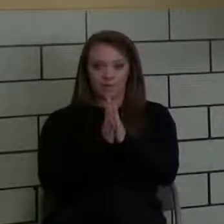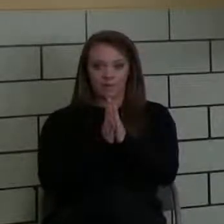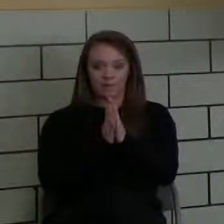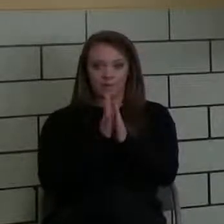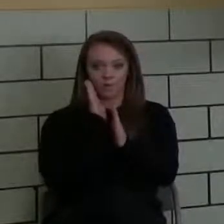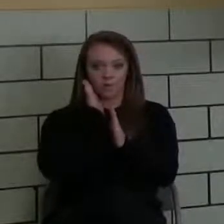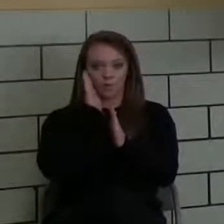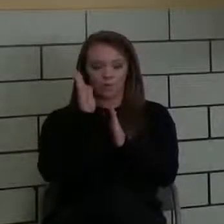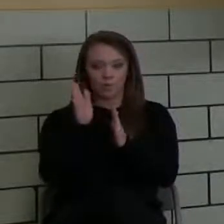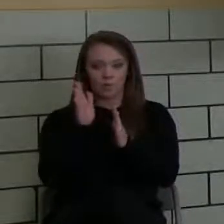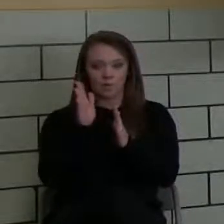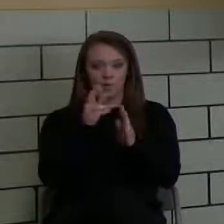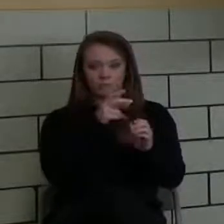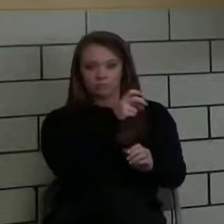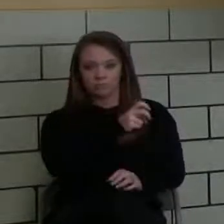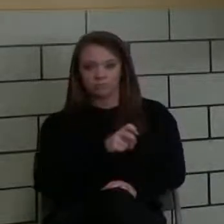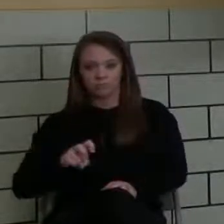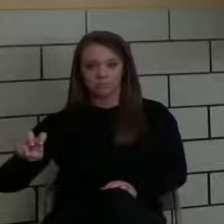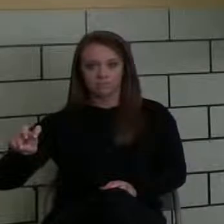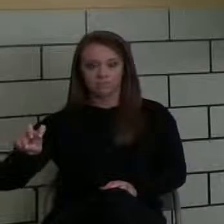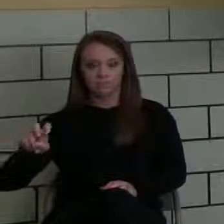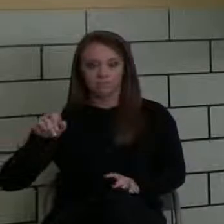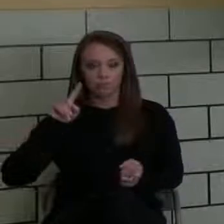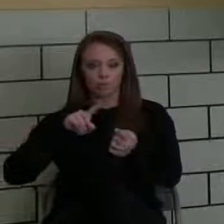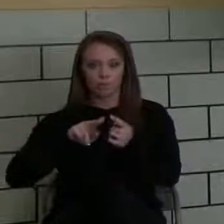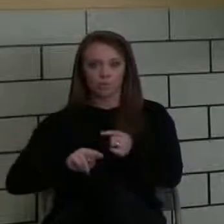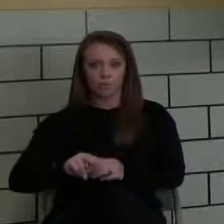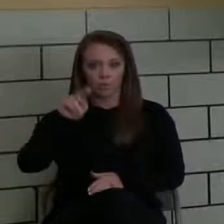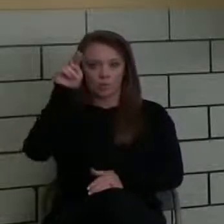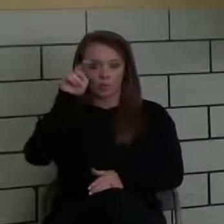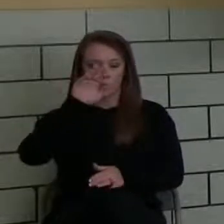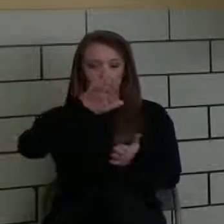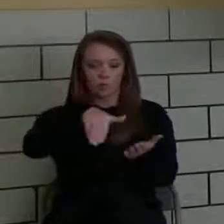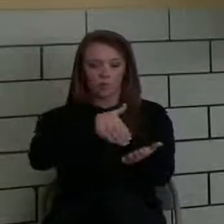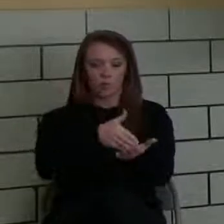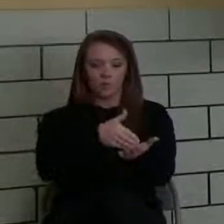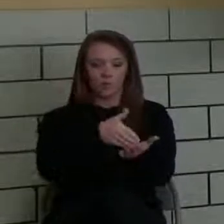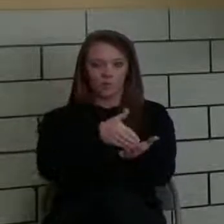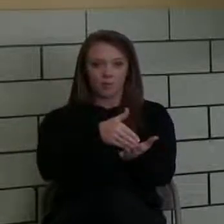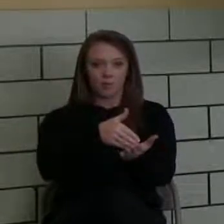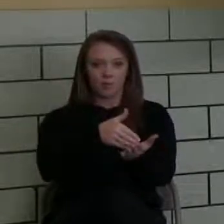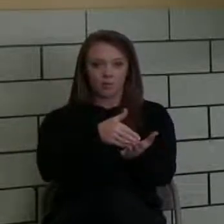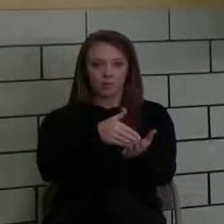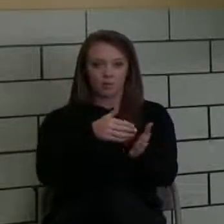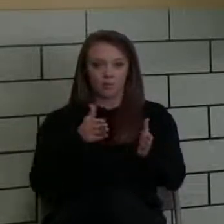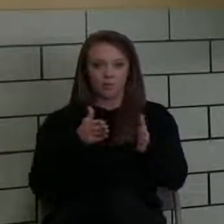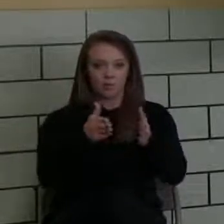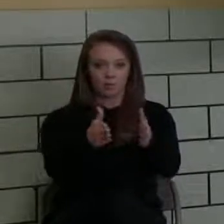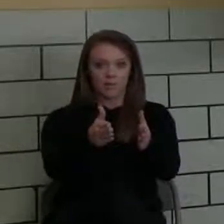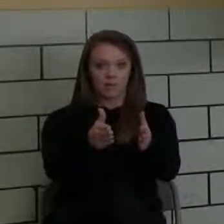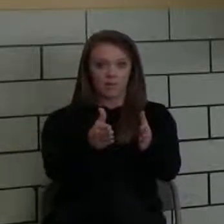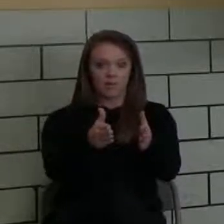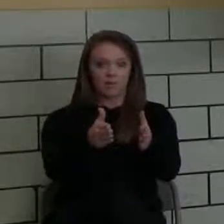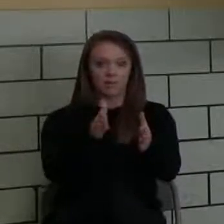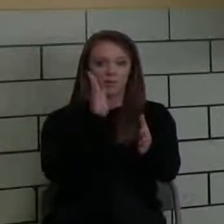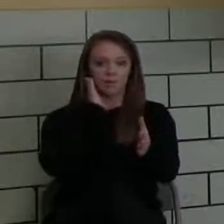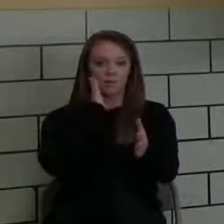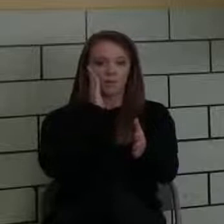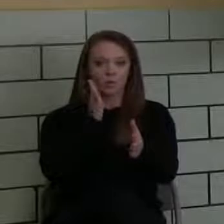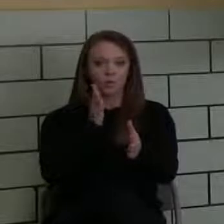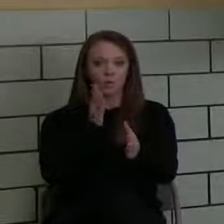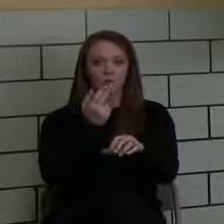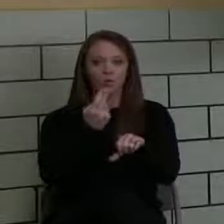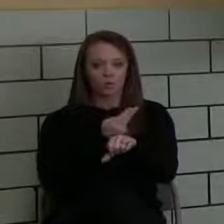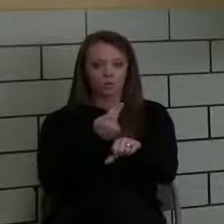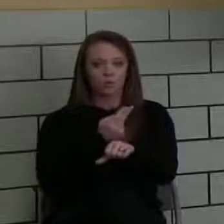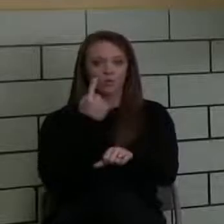and move all the traffic to the north, so the center turn lane and the storage lane would be used for through